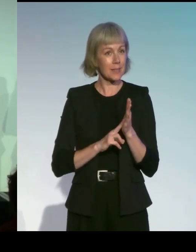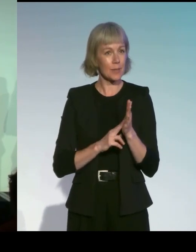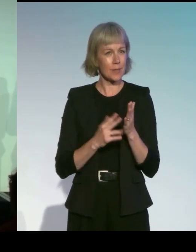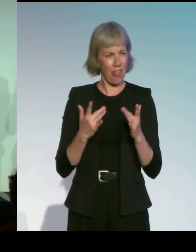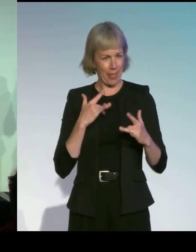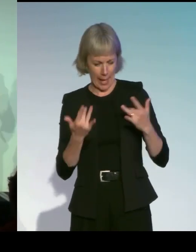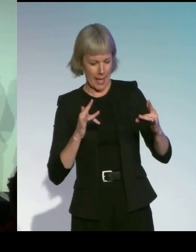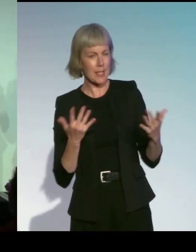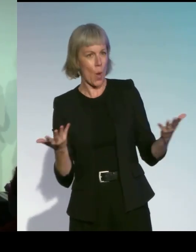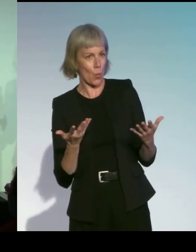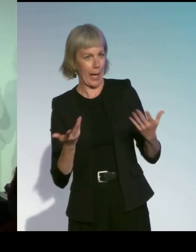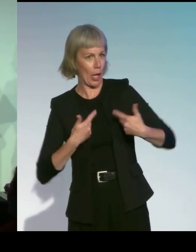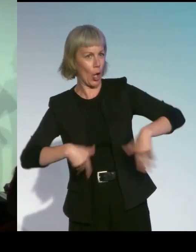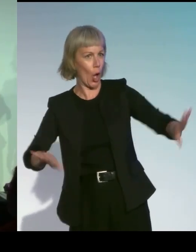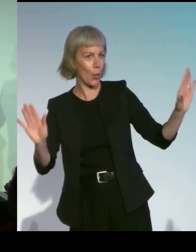glitter go?